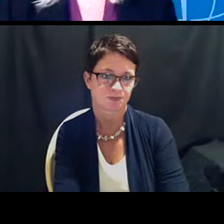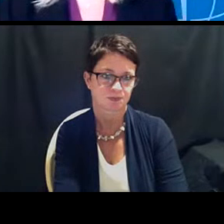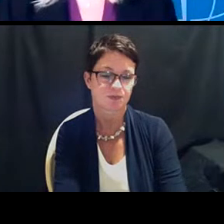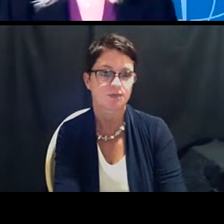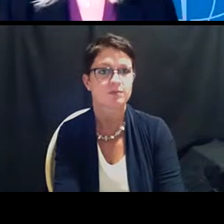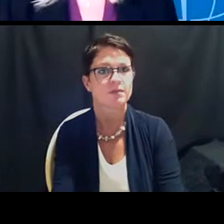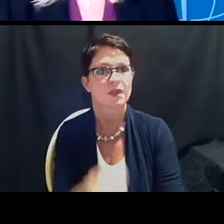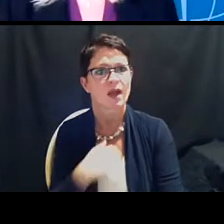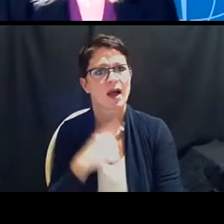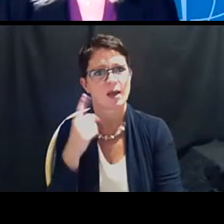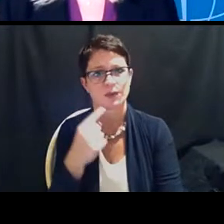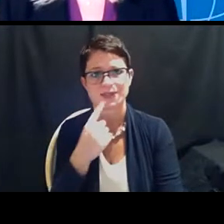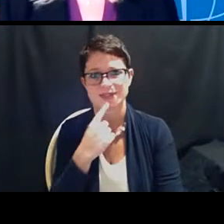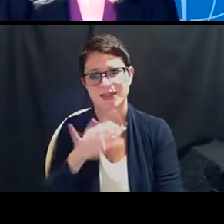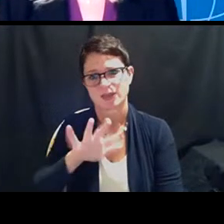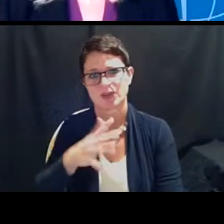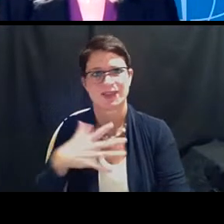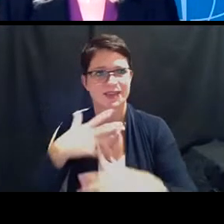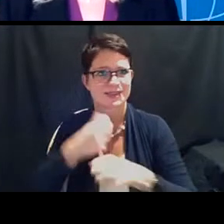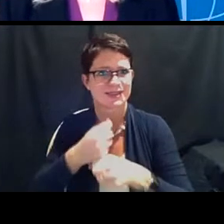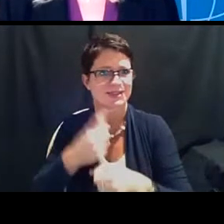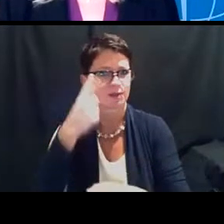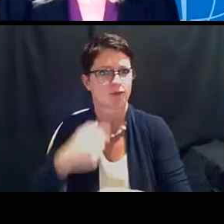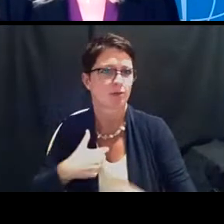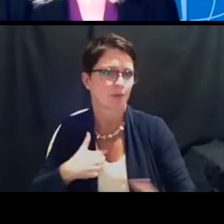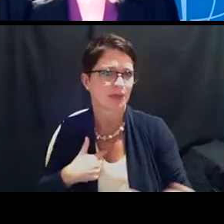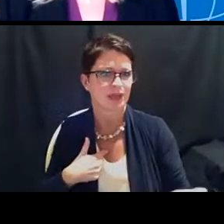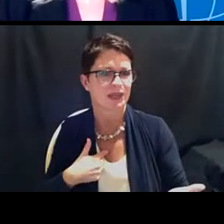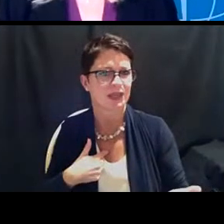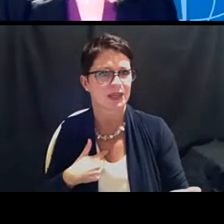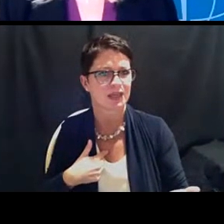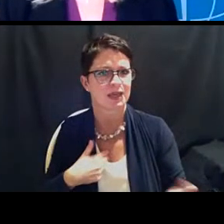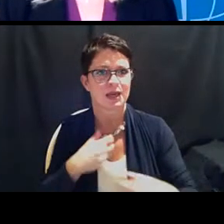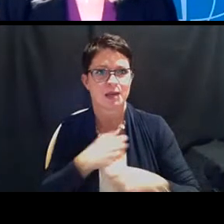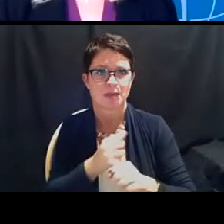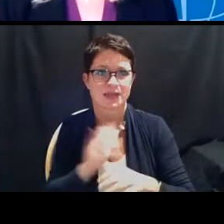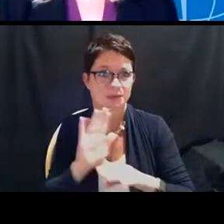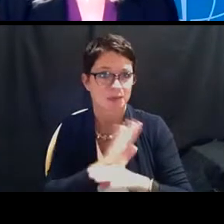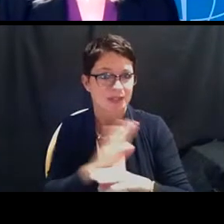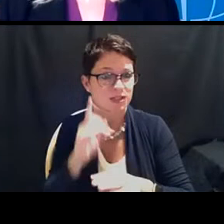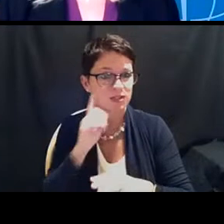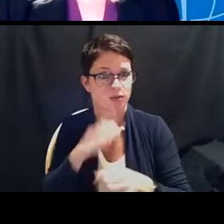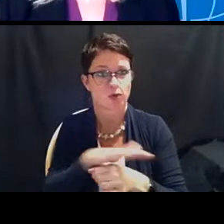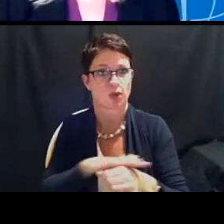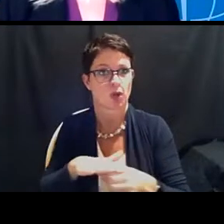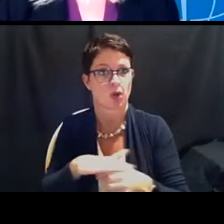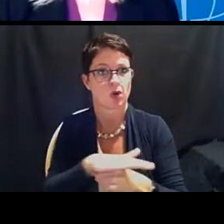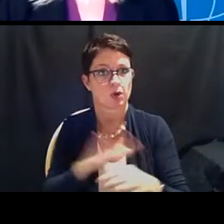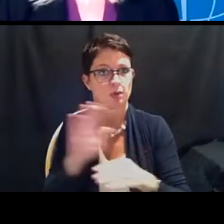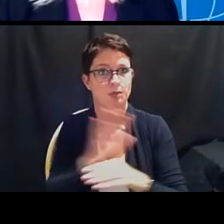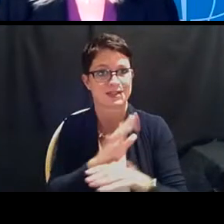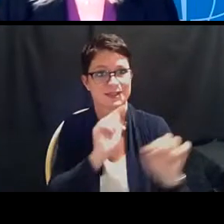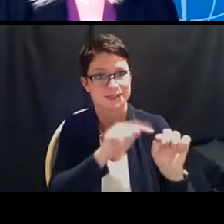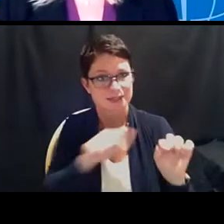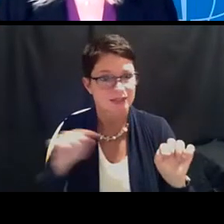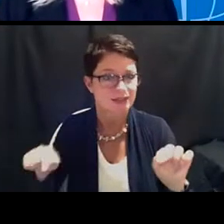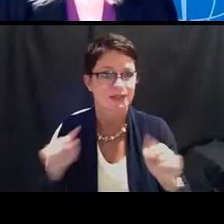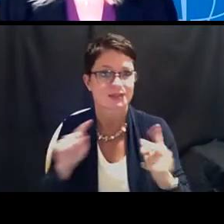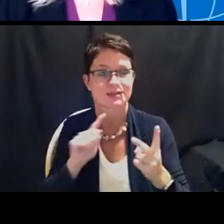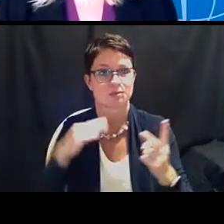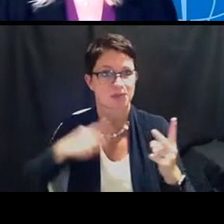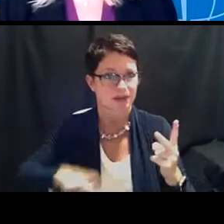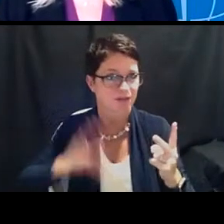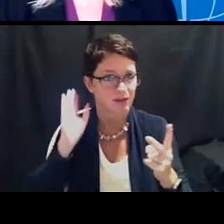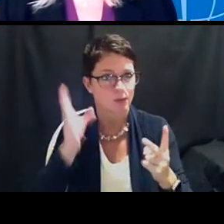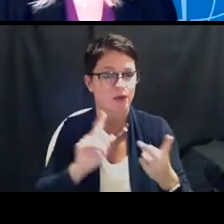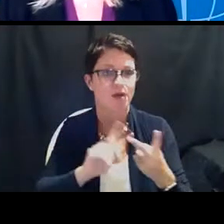So I would say that that's kind of the sum for me. It creates business for local businesses. It creates,